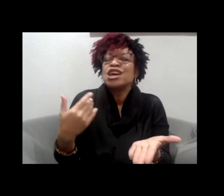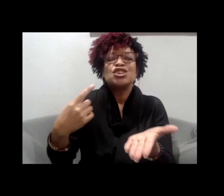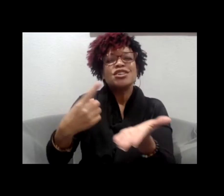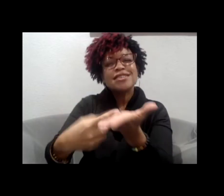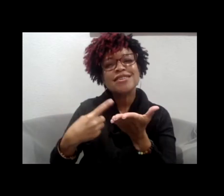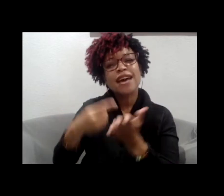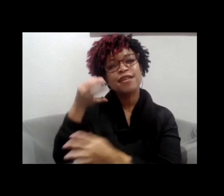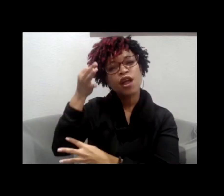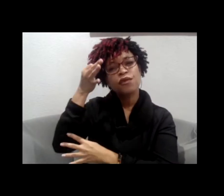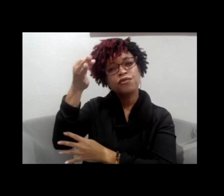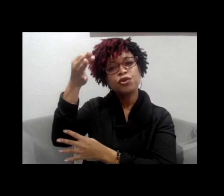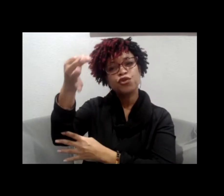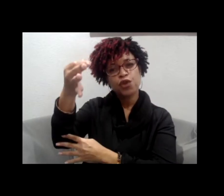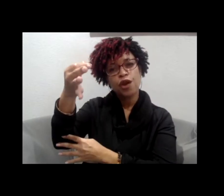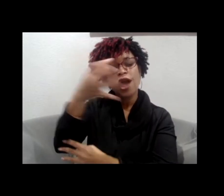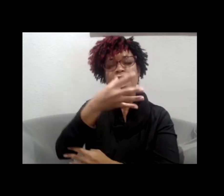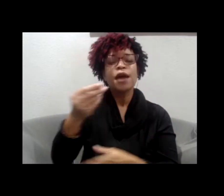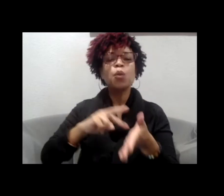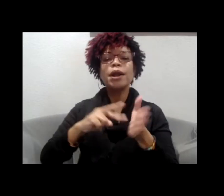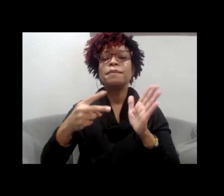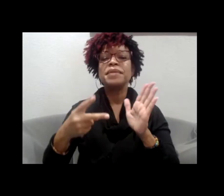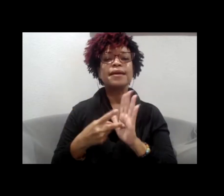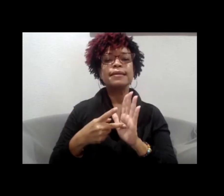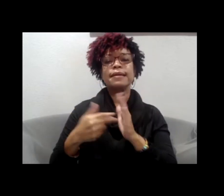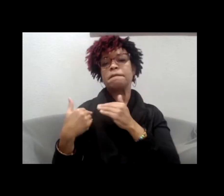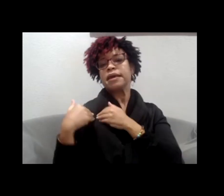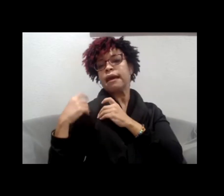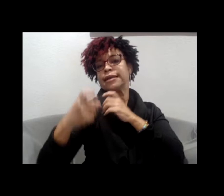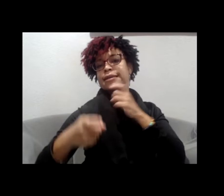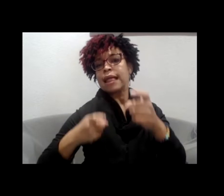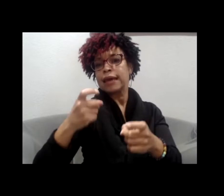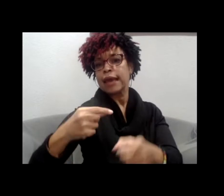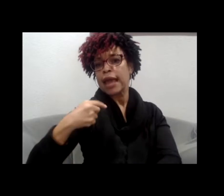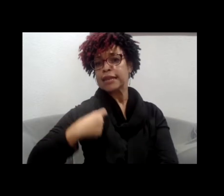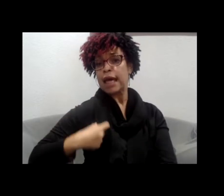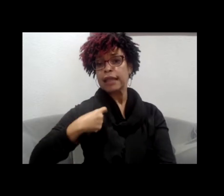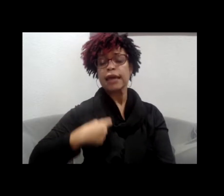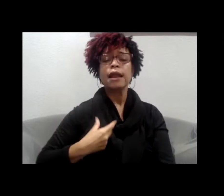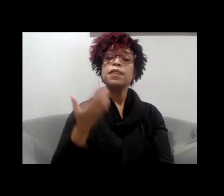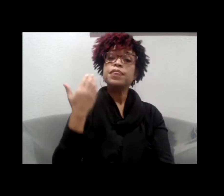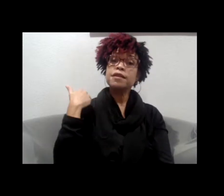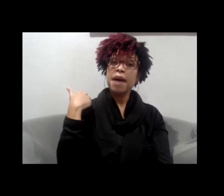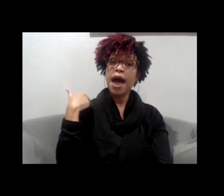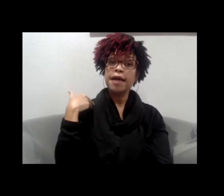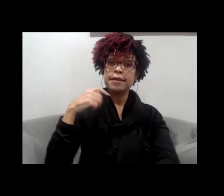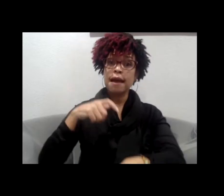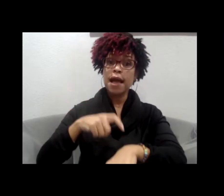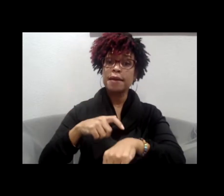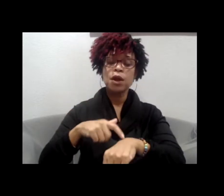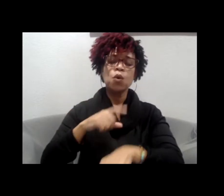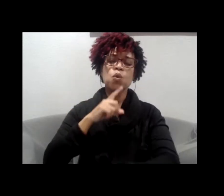future and what it means to be a delegate. This past cycle, we really invested